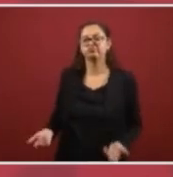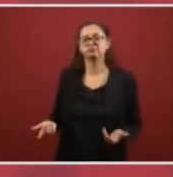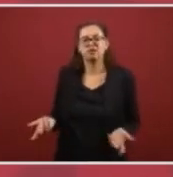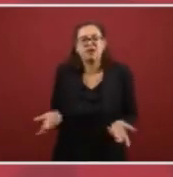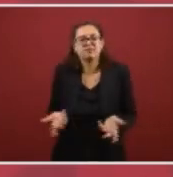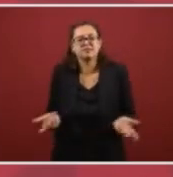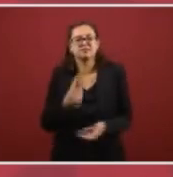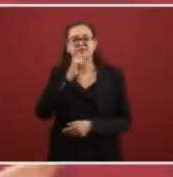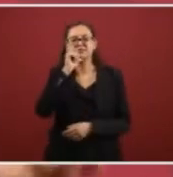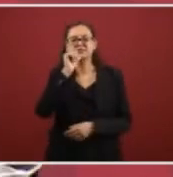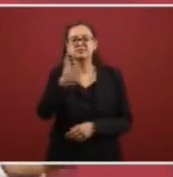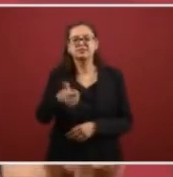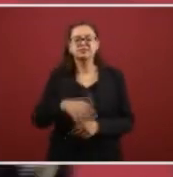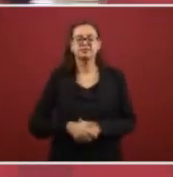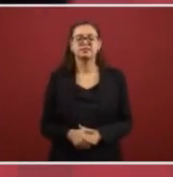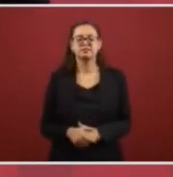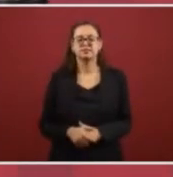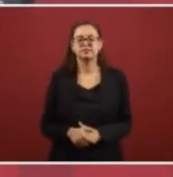was useless.